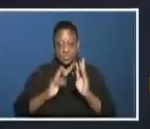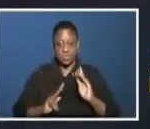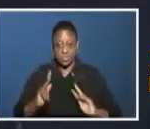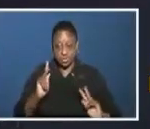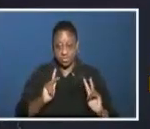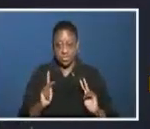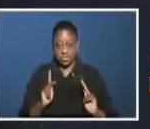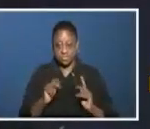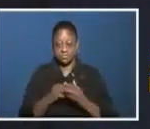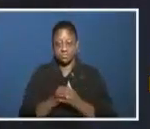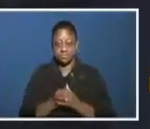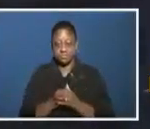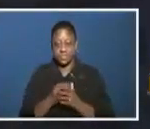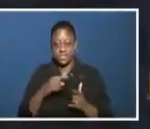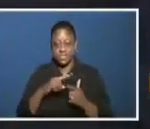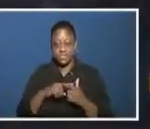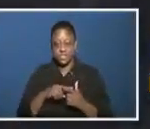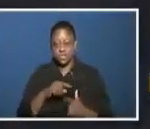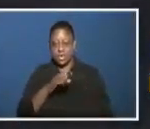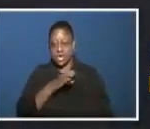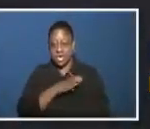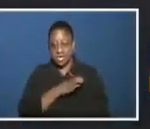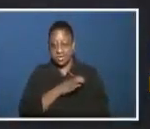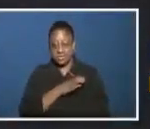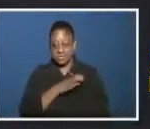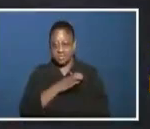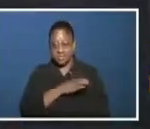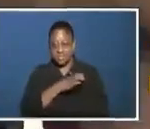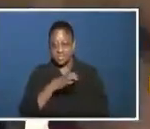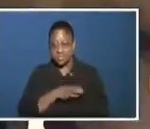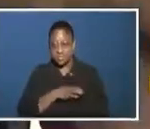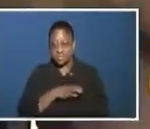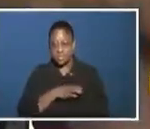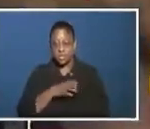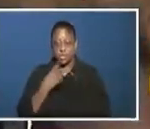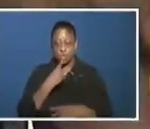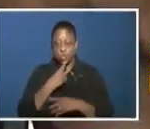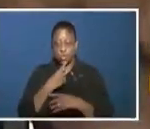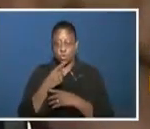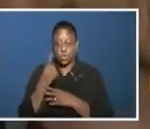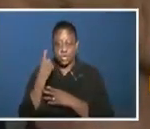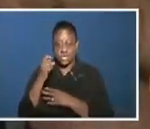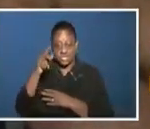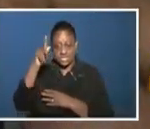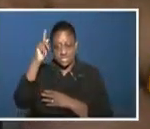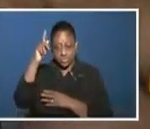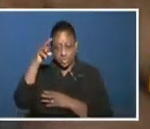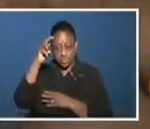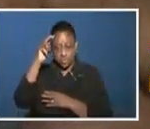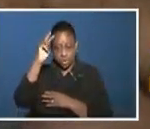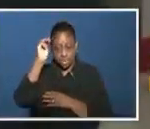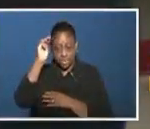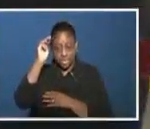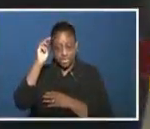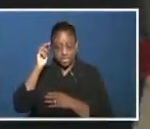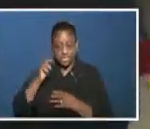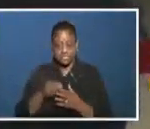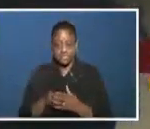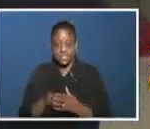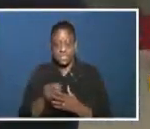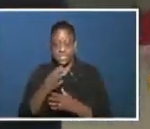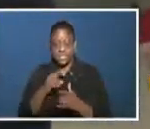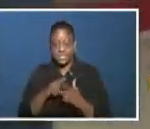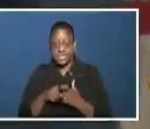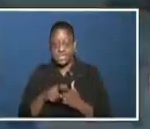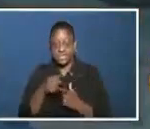people. Deputy Prime Minister and Minister of Tourism, Investments and Aviation, the Honorable Chester Cooper's blunt response after approximately